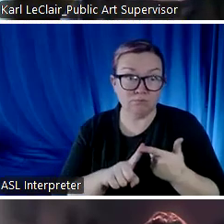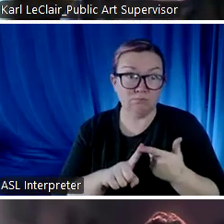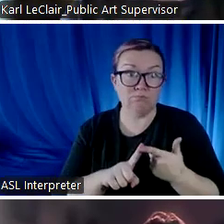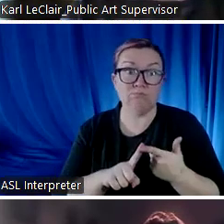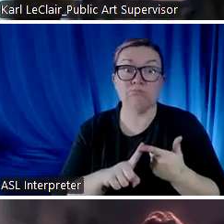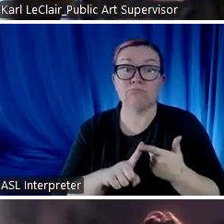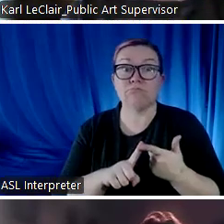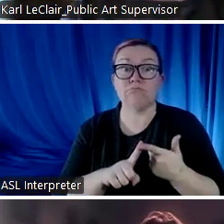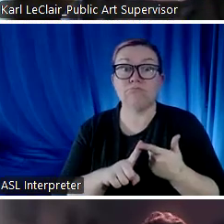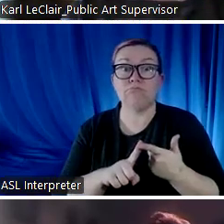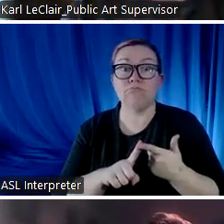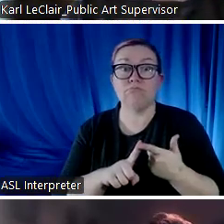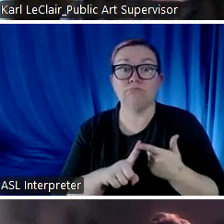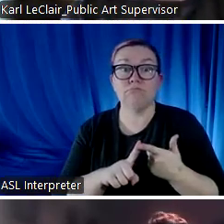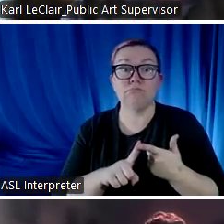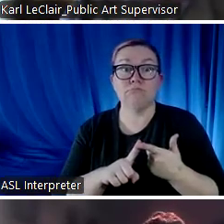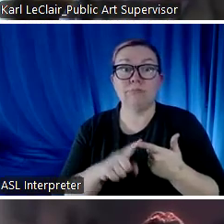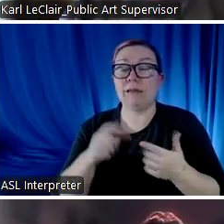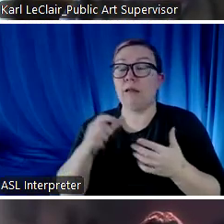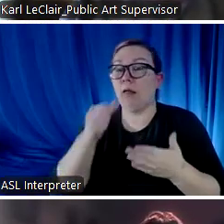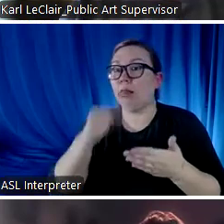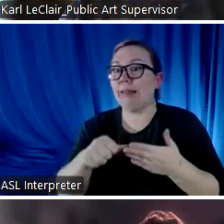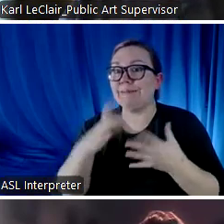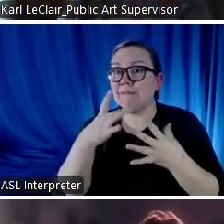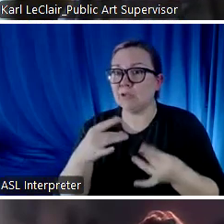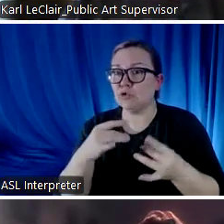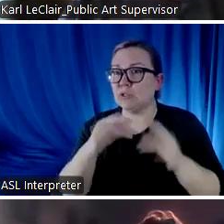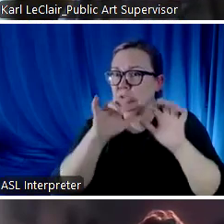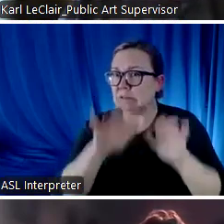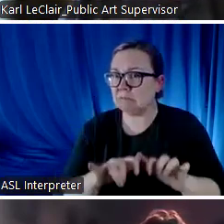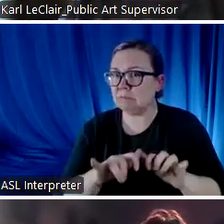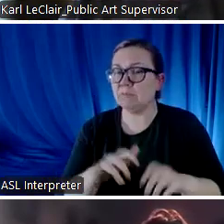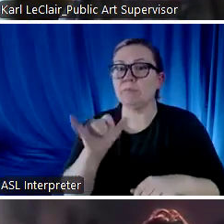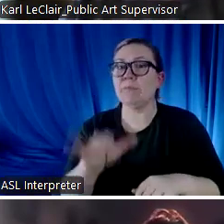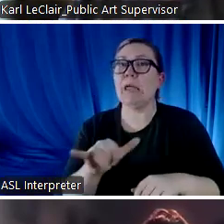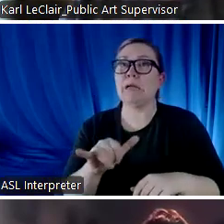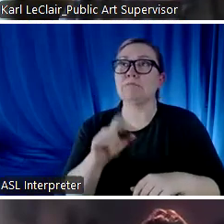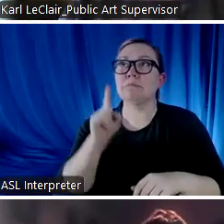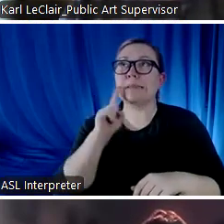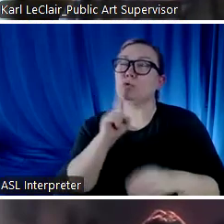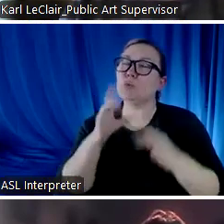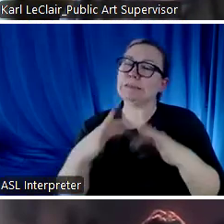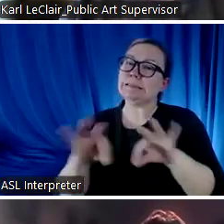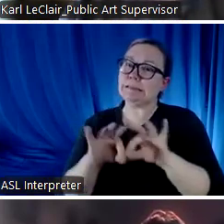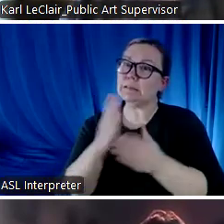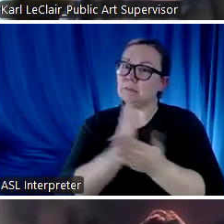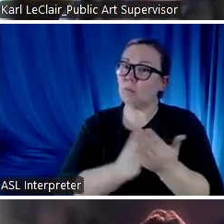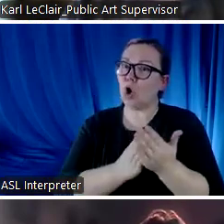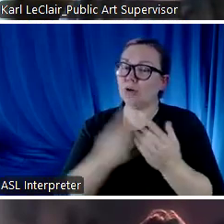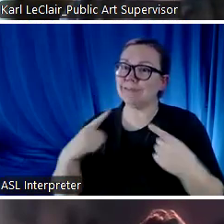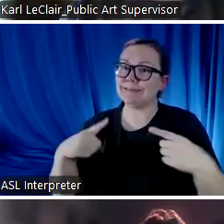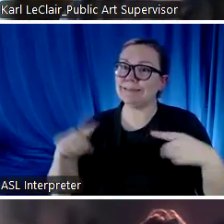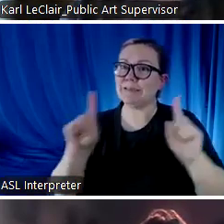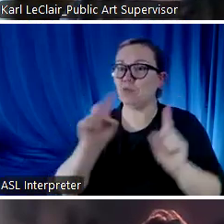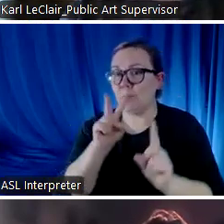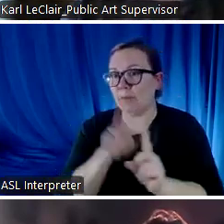Look at that in the form. A letter of interest. So the letter of interest is, I think, a really key piece of a successful